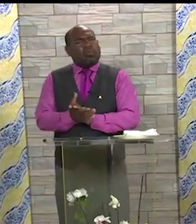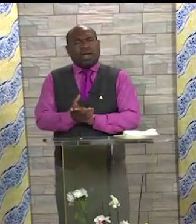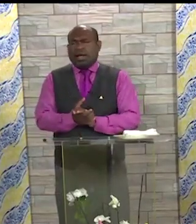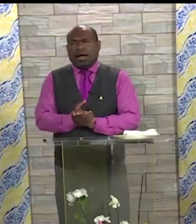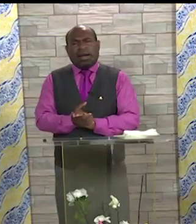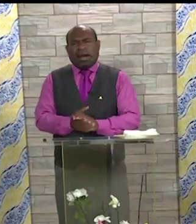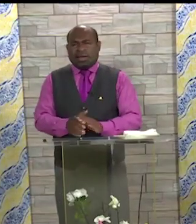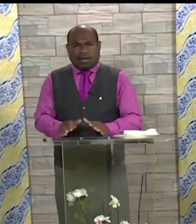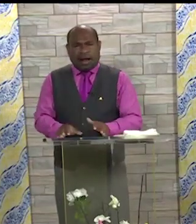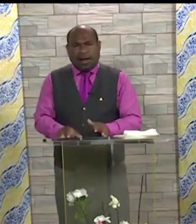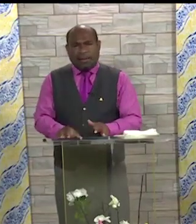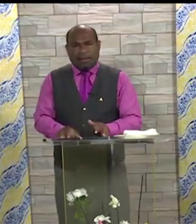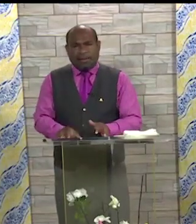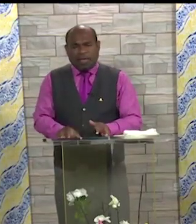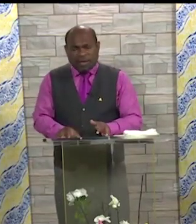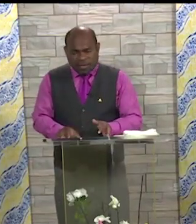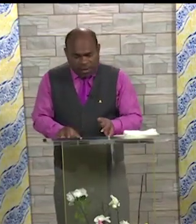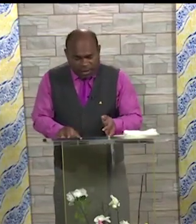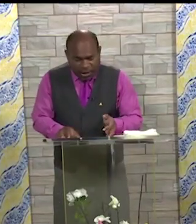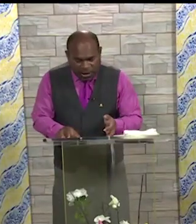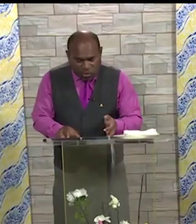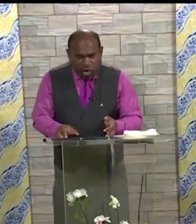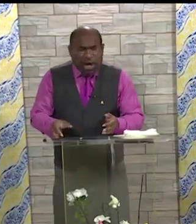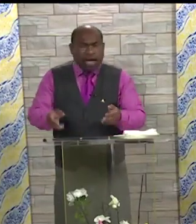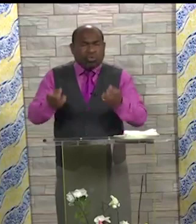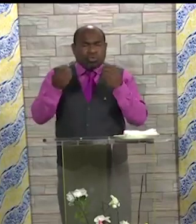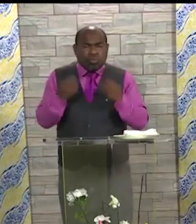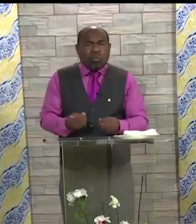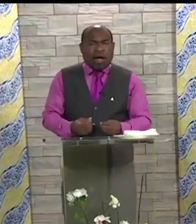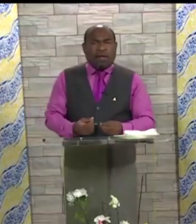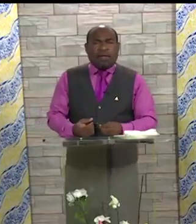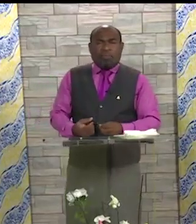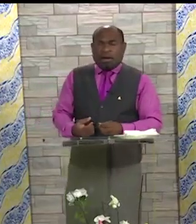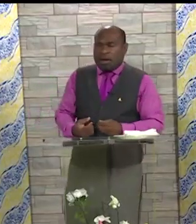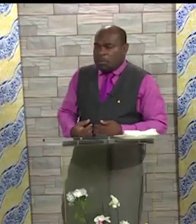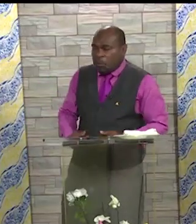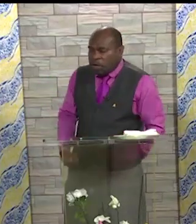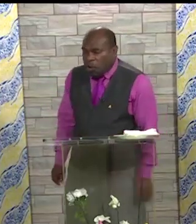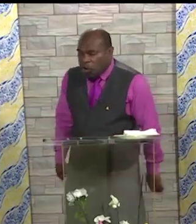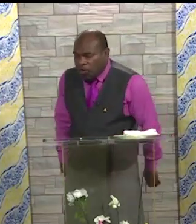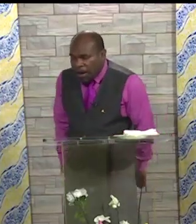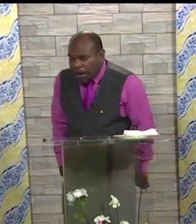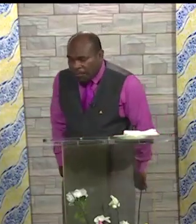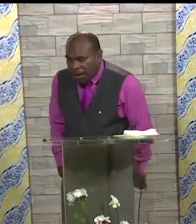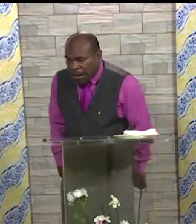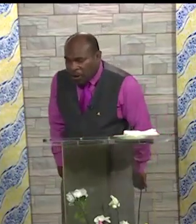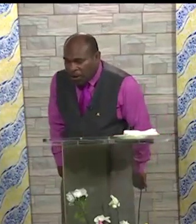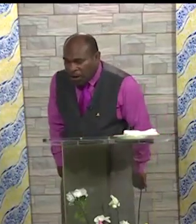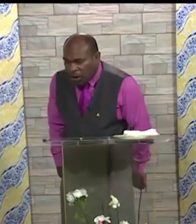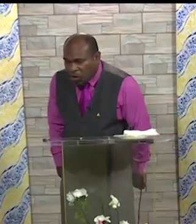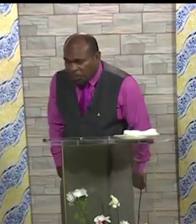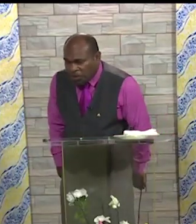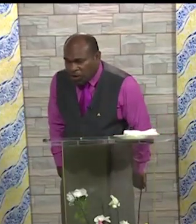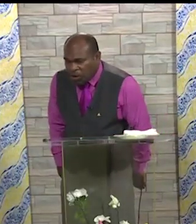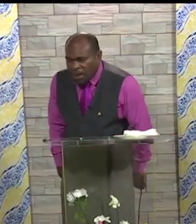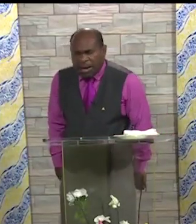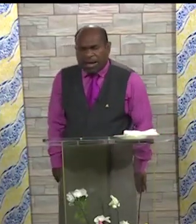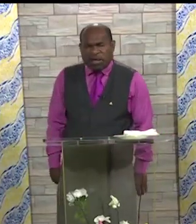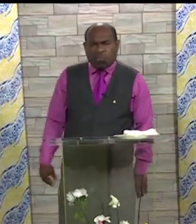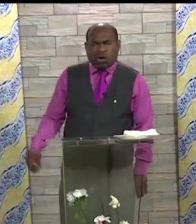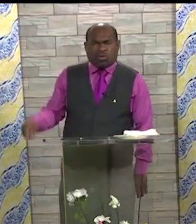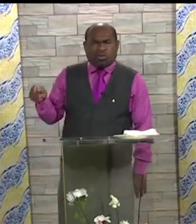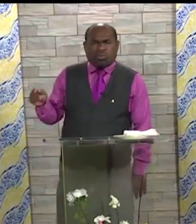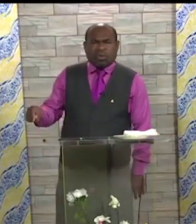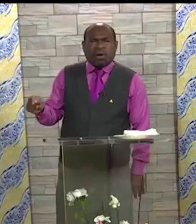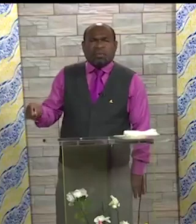kwa ya laga mwai, linga lala saranga. Senga saranga ni dona kaya tupua, merani maurei maolo malangi, mekawa inayaloga ni matai lo